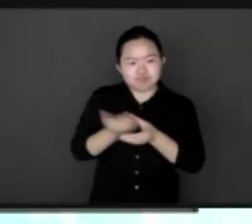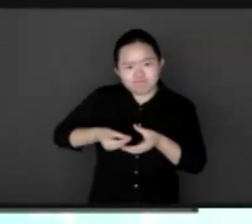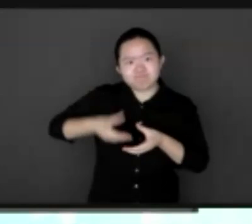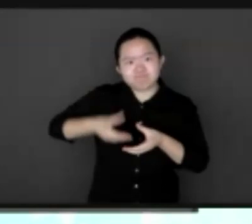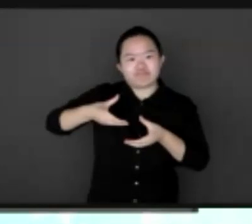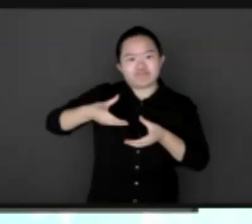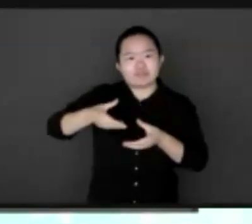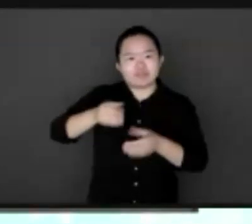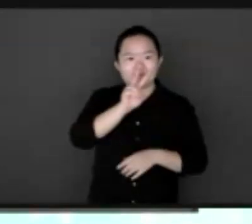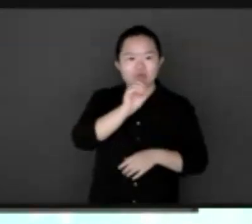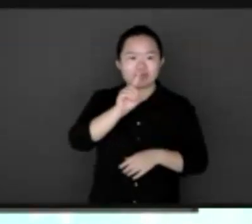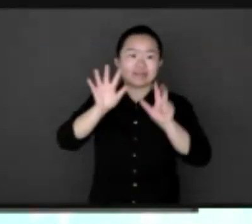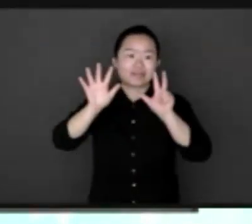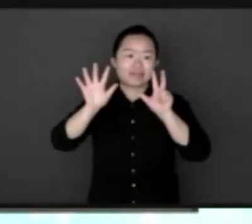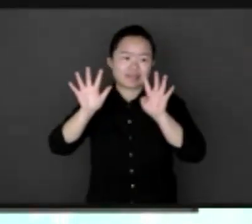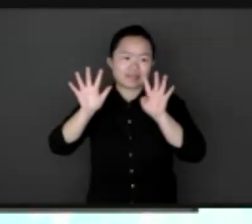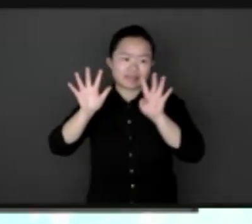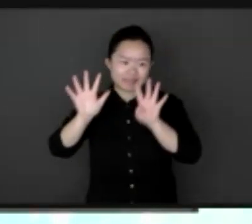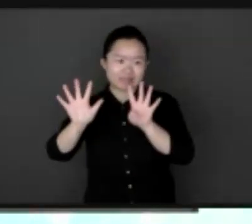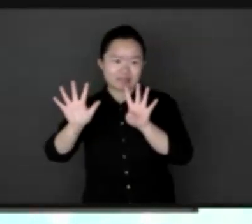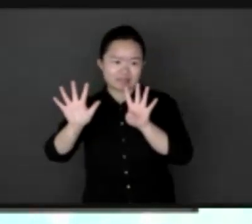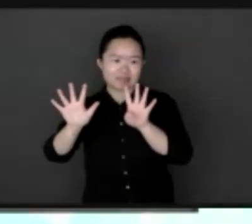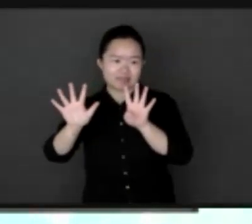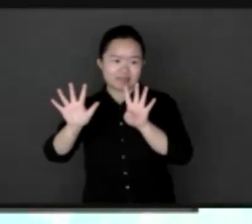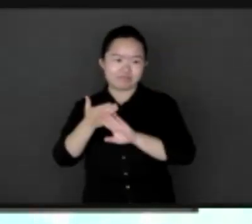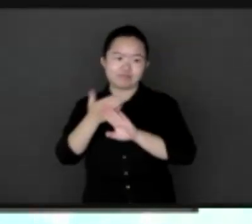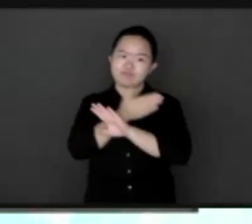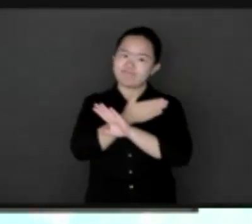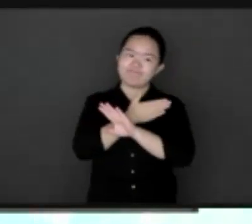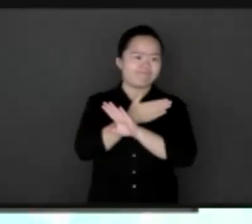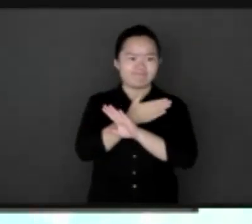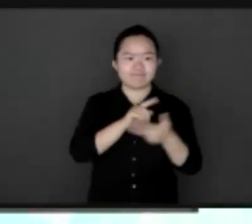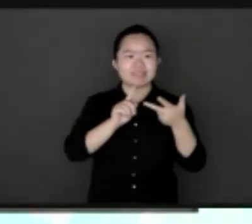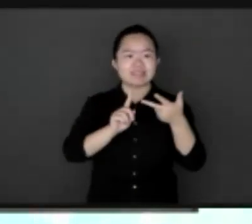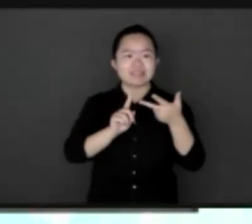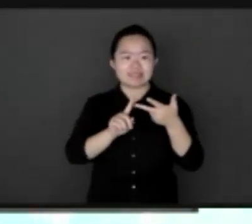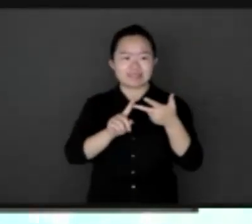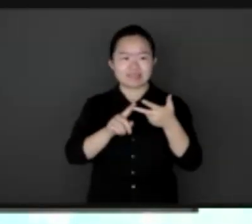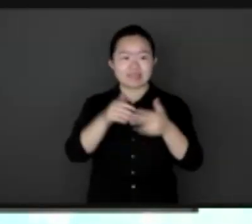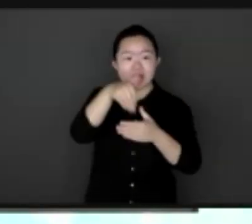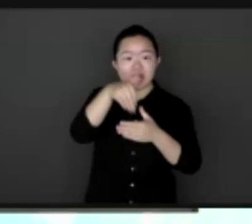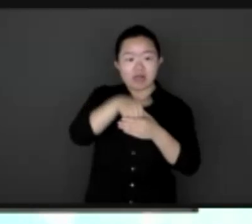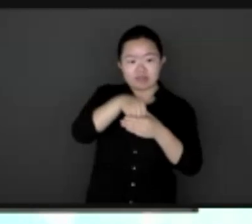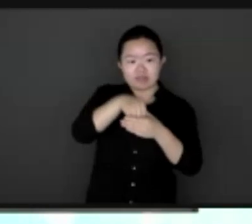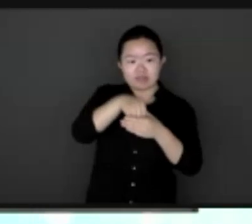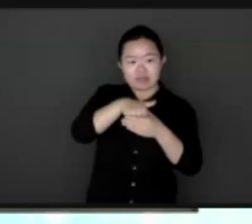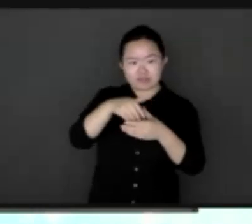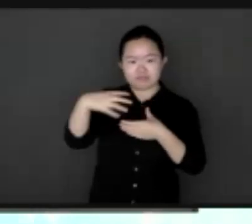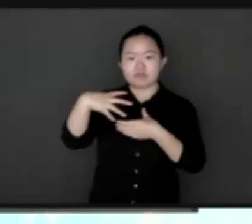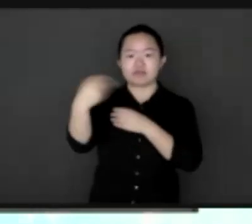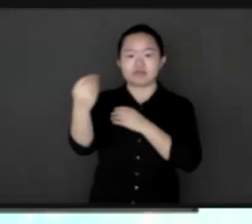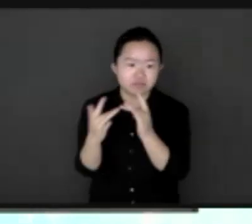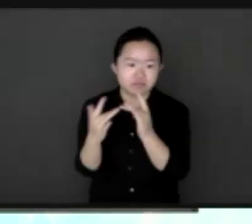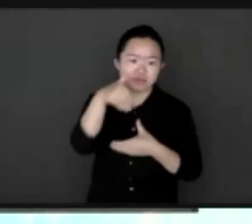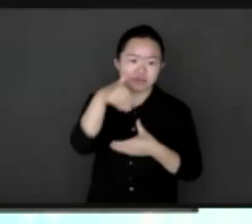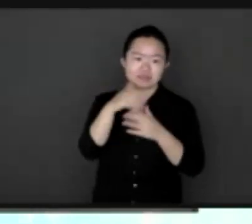are substantially revised. So that is just making it a kind of a more smooth, a stepwise move